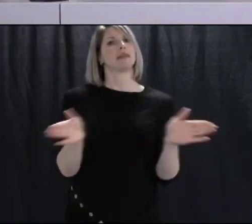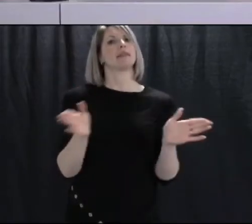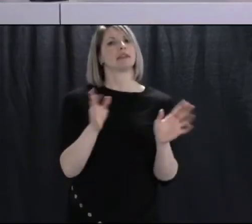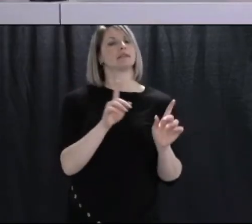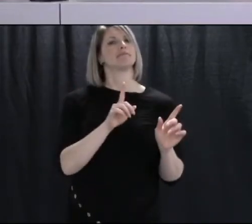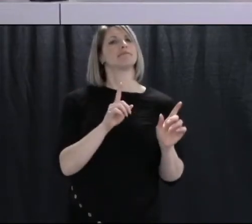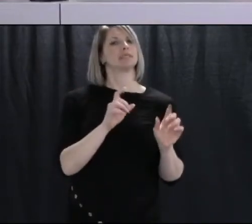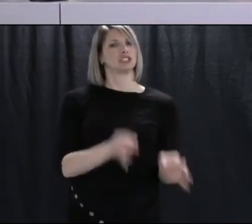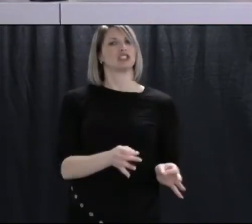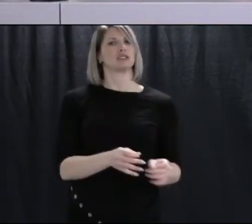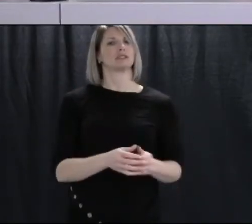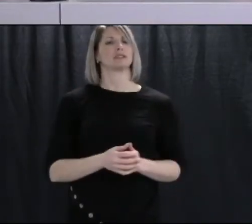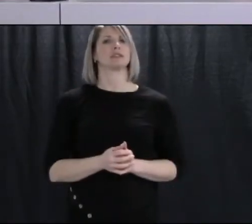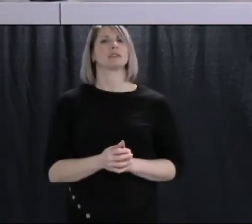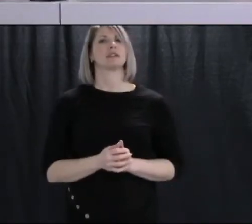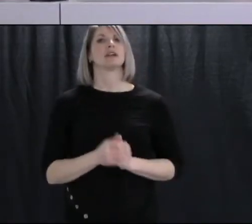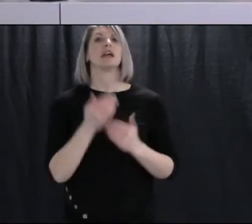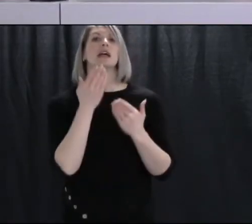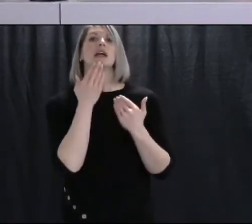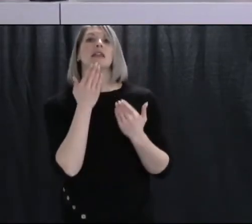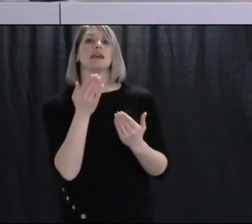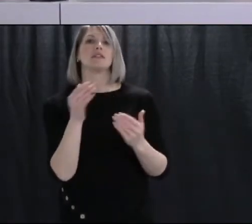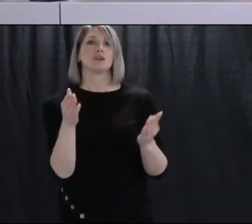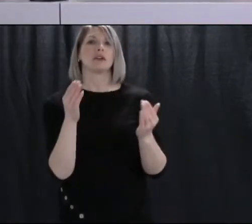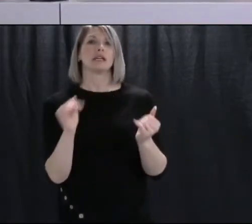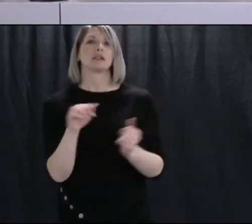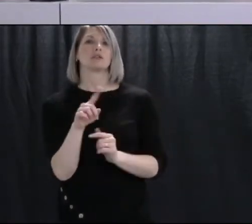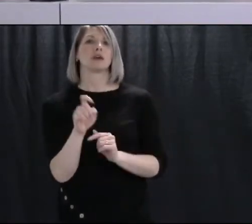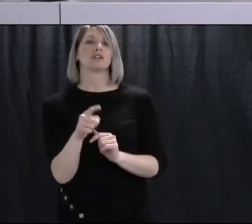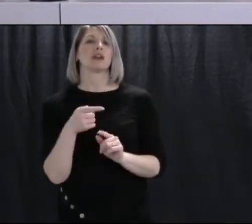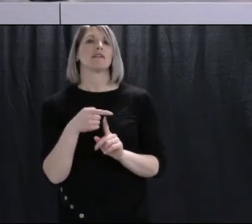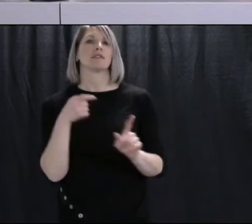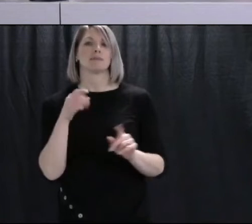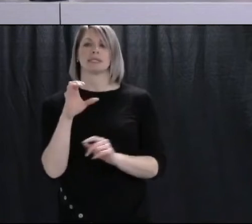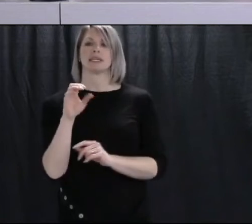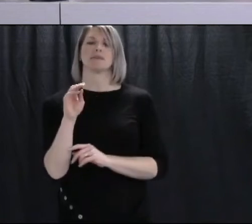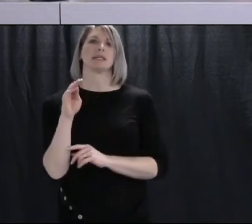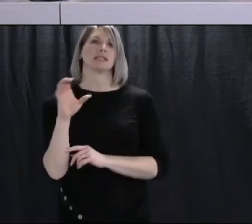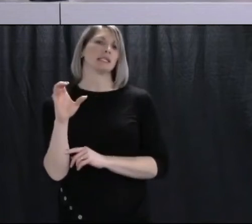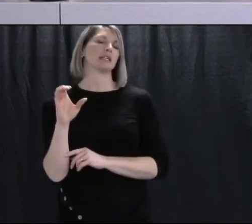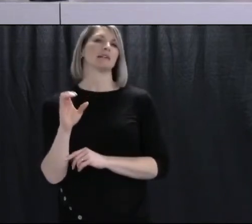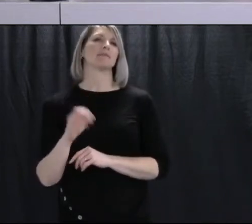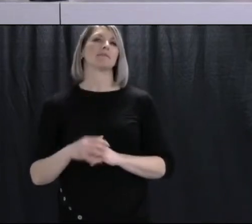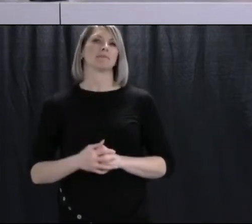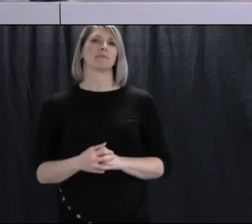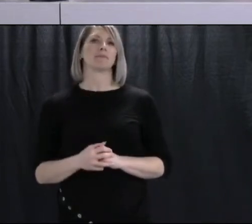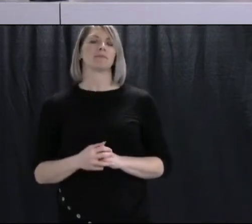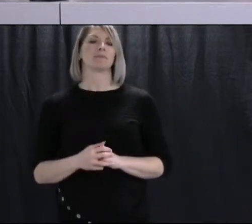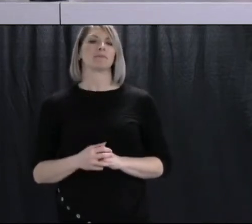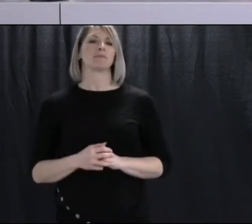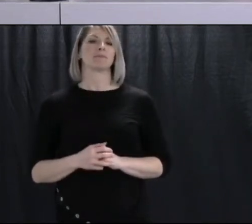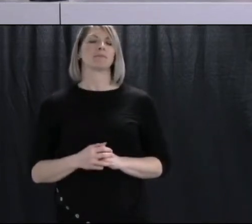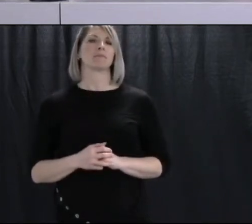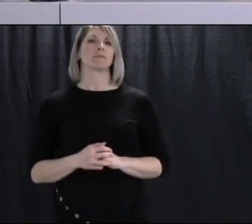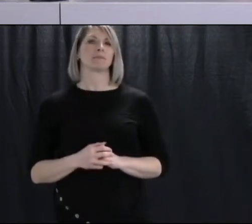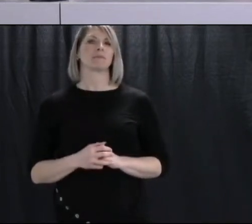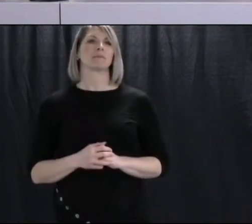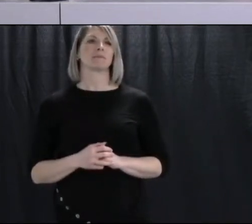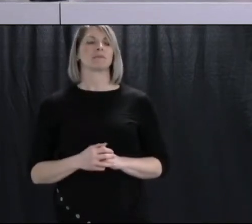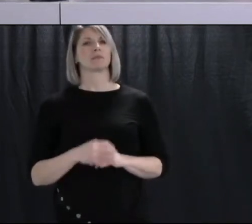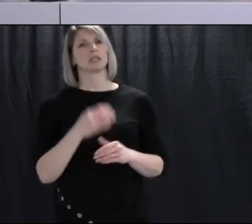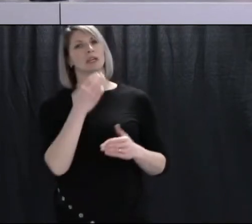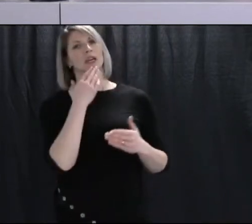Thank you. The next question is from Anthony Germain from CBC Television. Please go ahead.